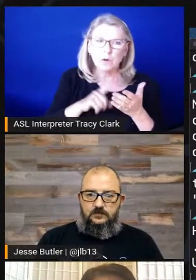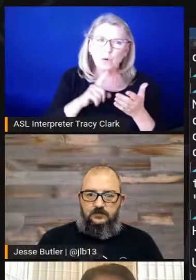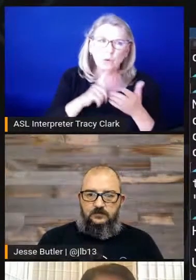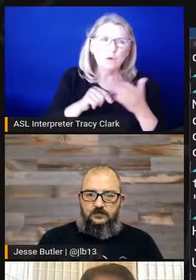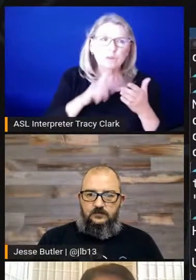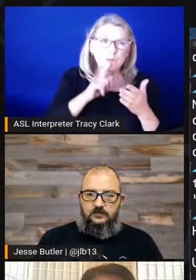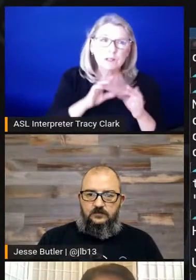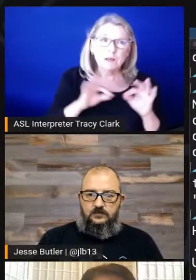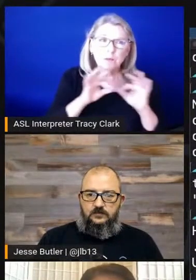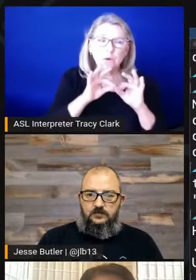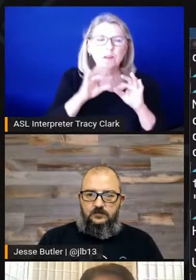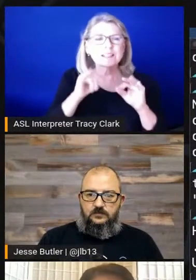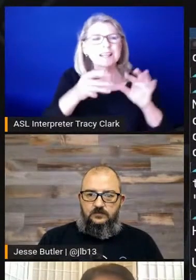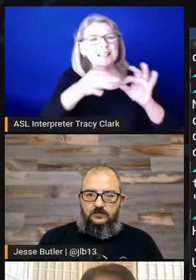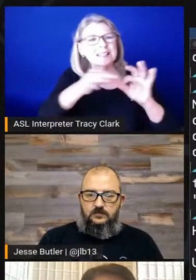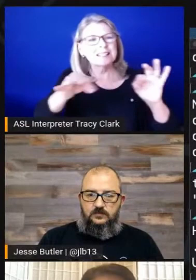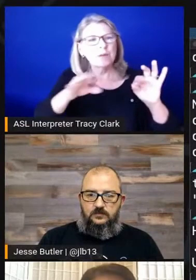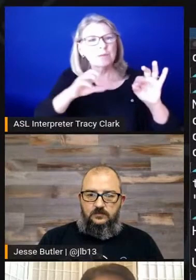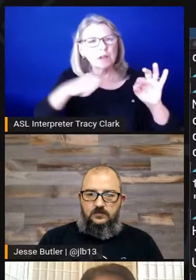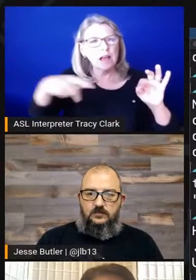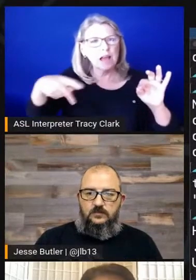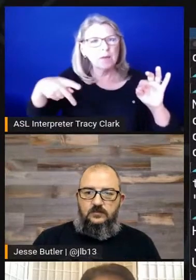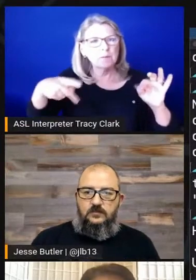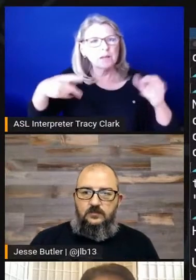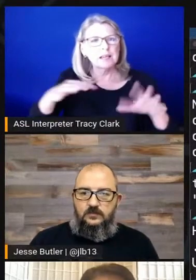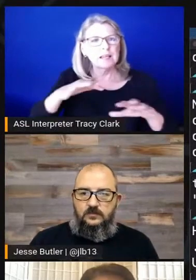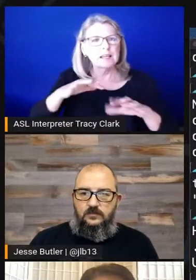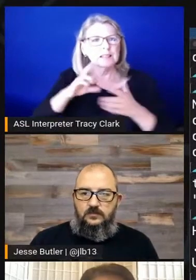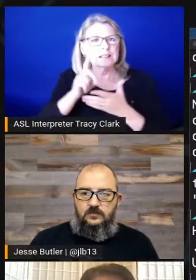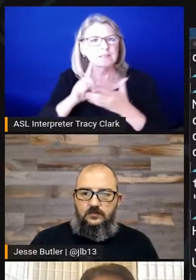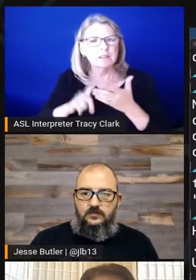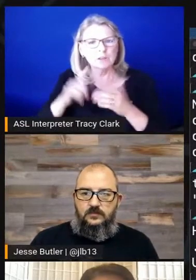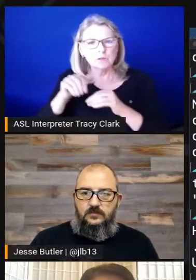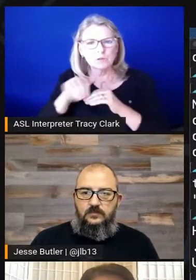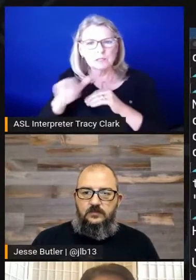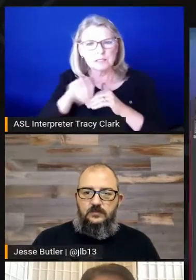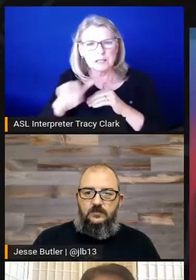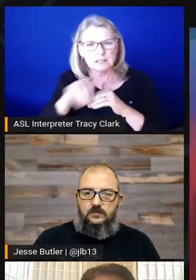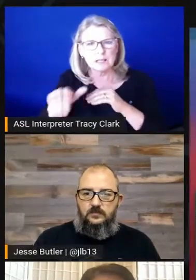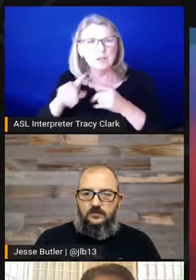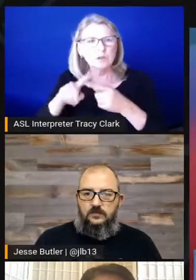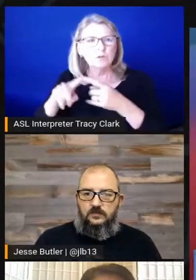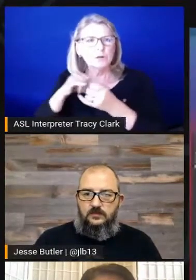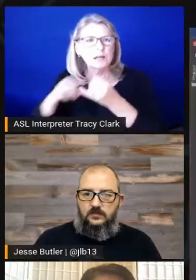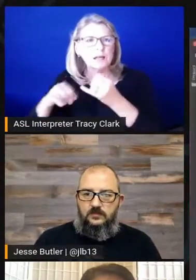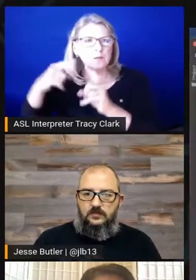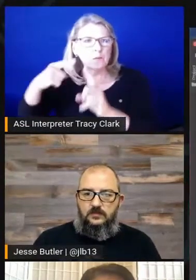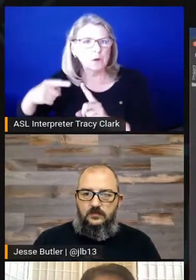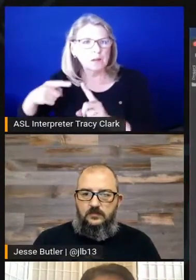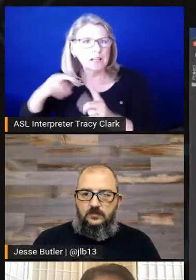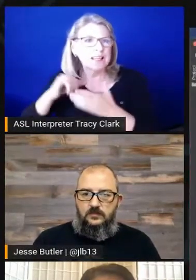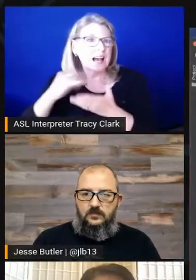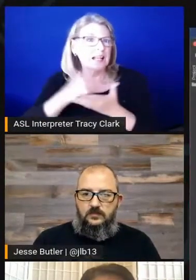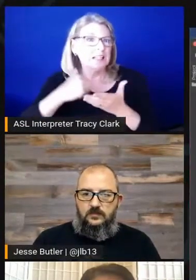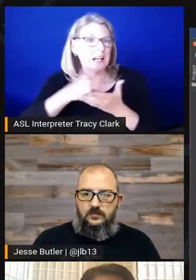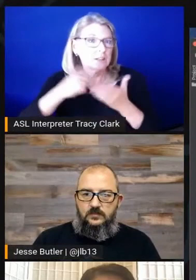to send its metrics and traces to an endpoint that the collector is configured to listen on. And moving over